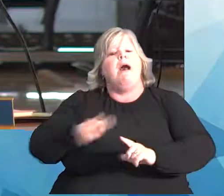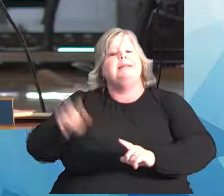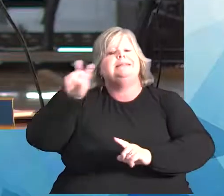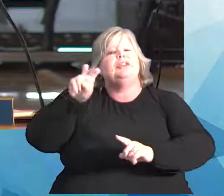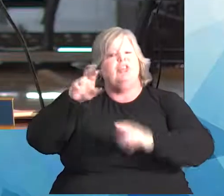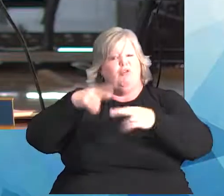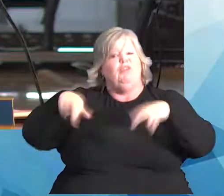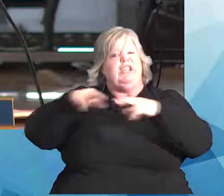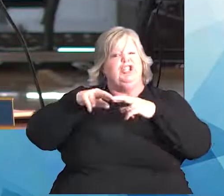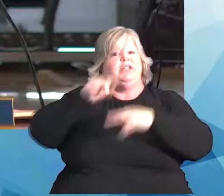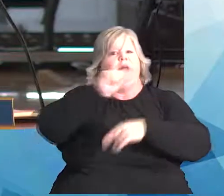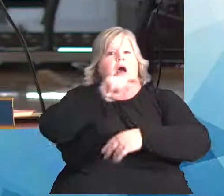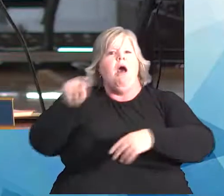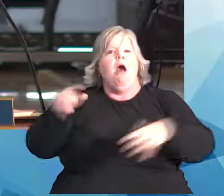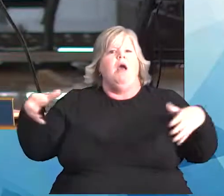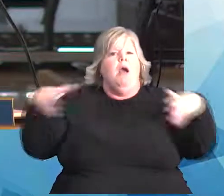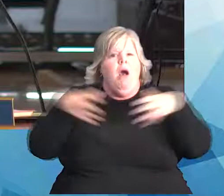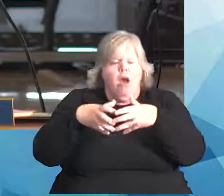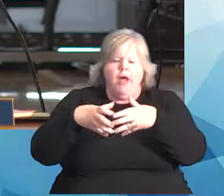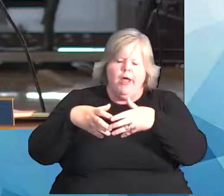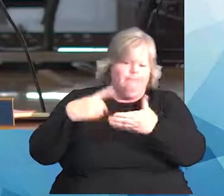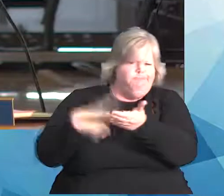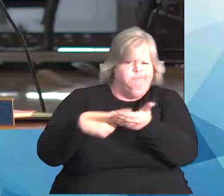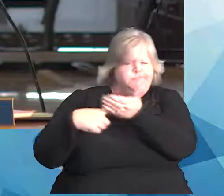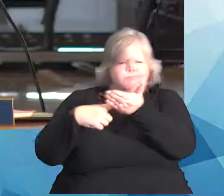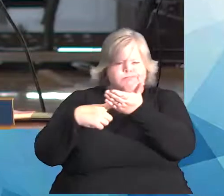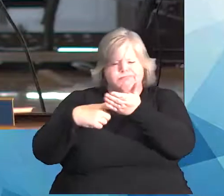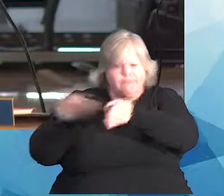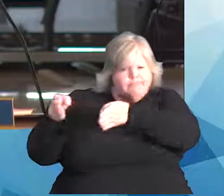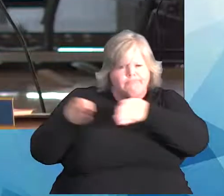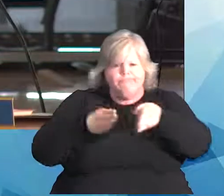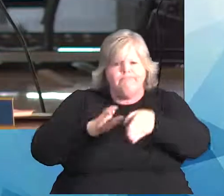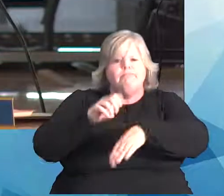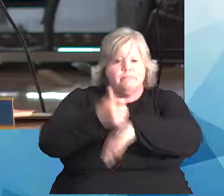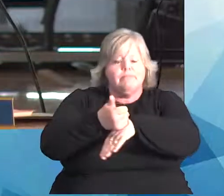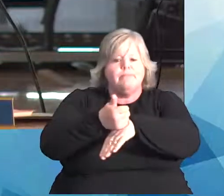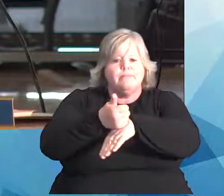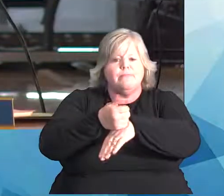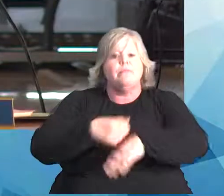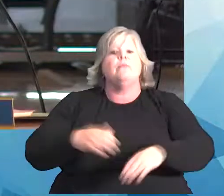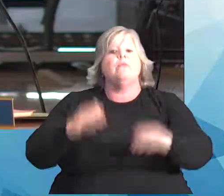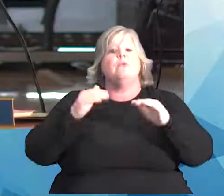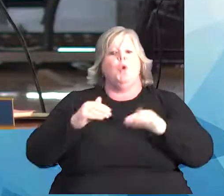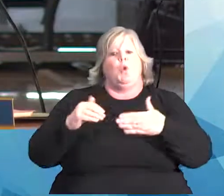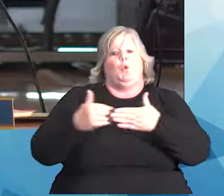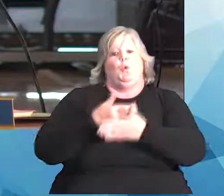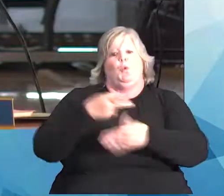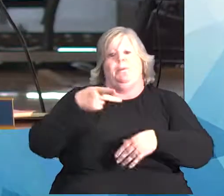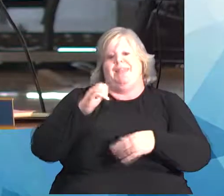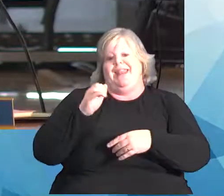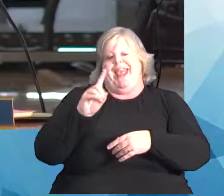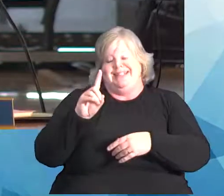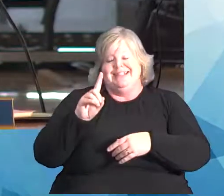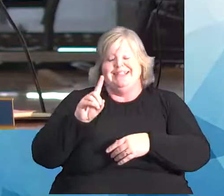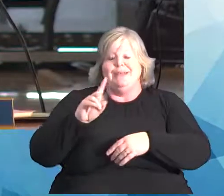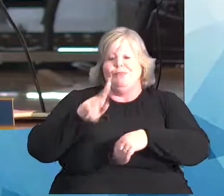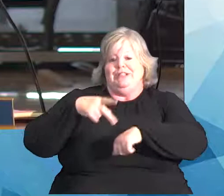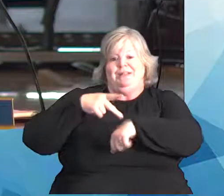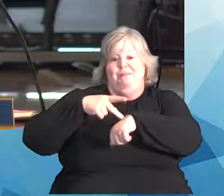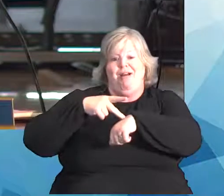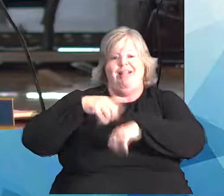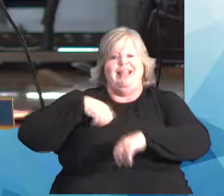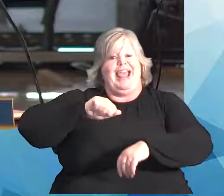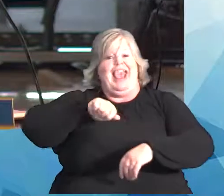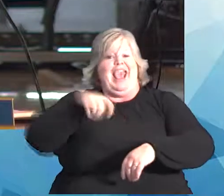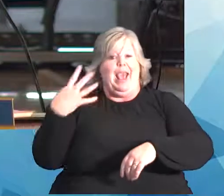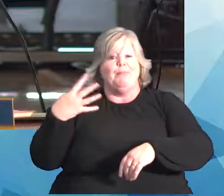their expertise in working on this plan. Our new PDSD principal, Amber Akapnitis,